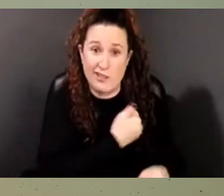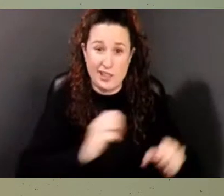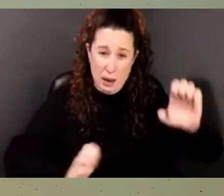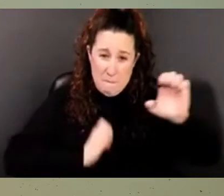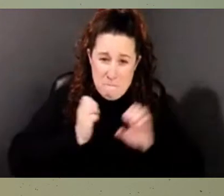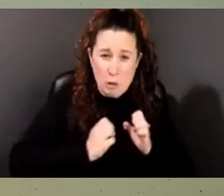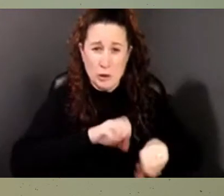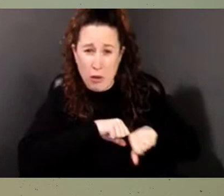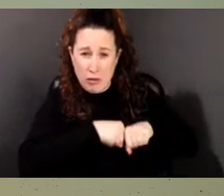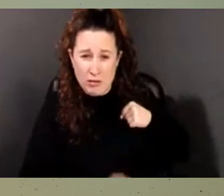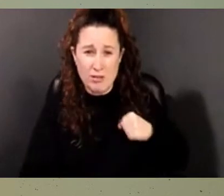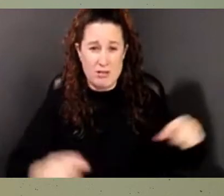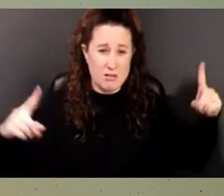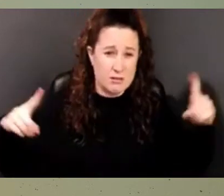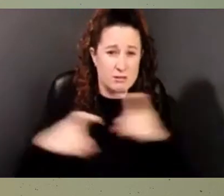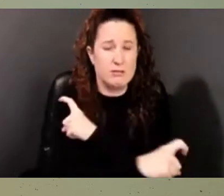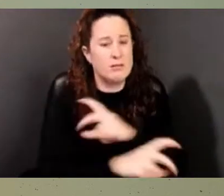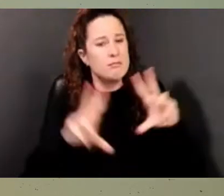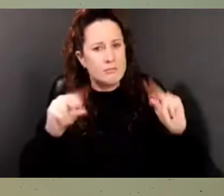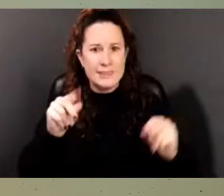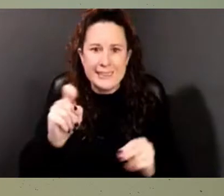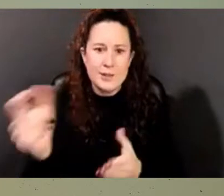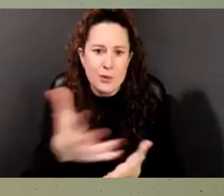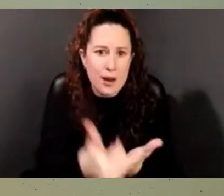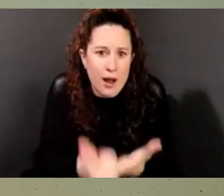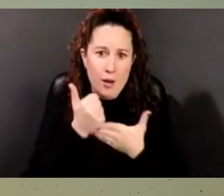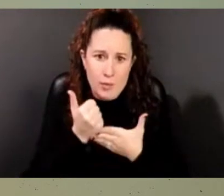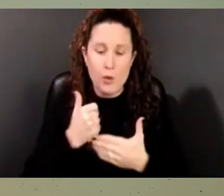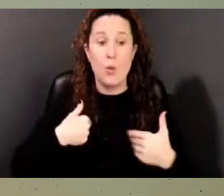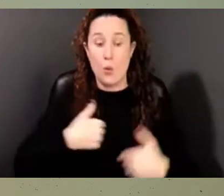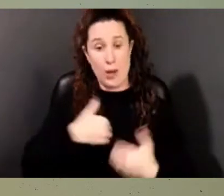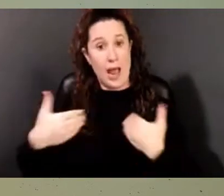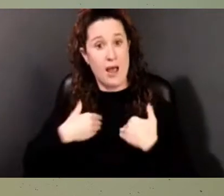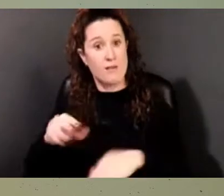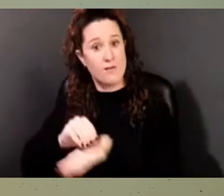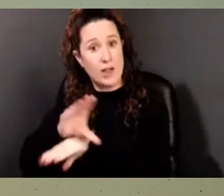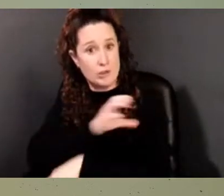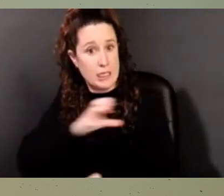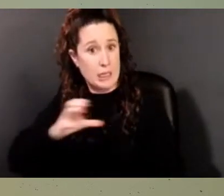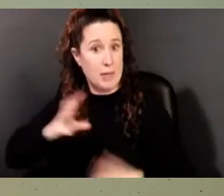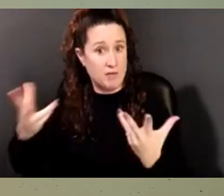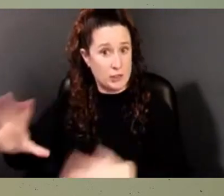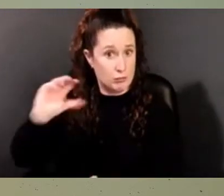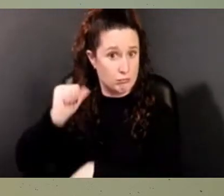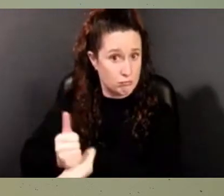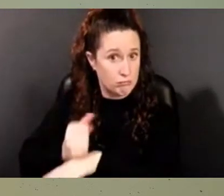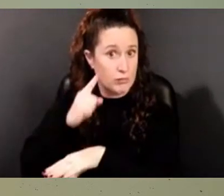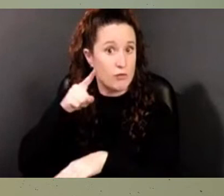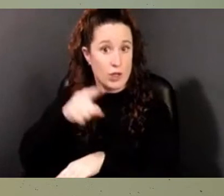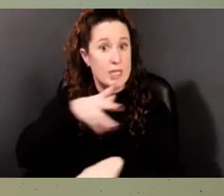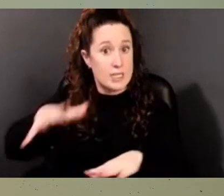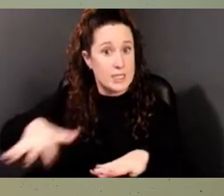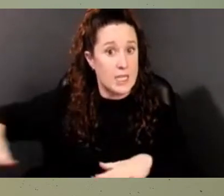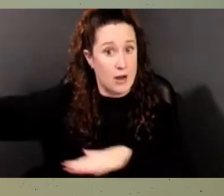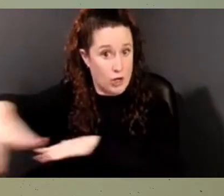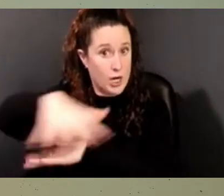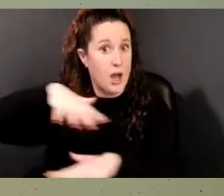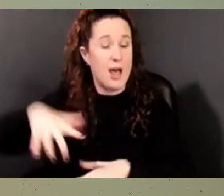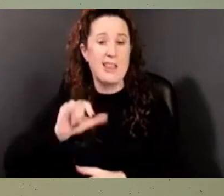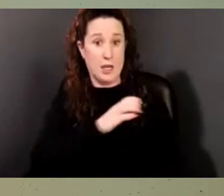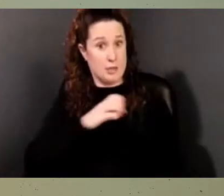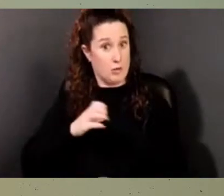alone. We have established an advisory committee for the John Dickinson Plantation, and that committee will assist with